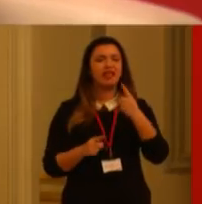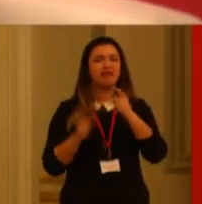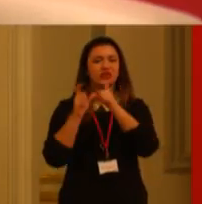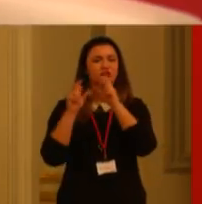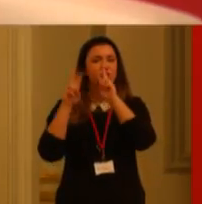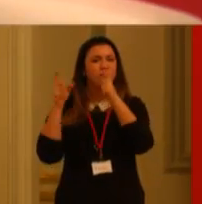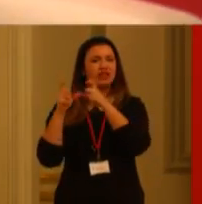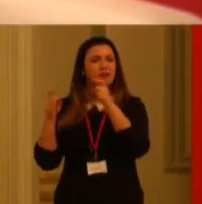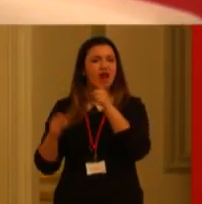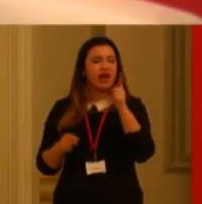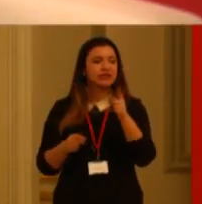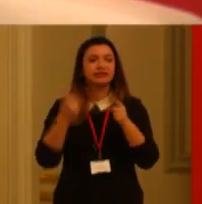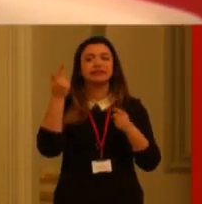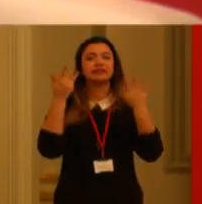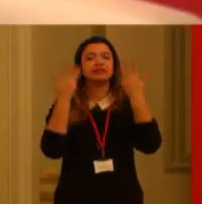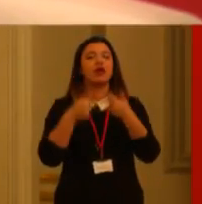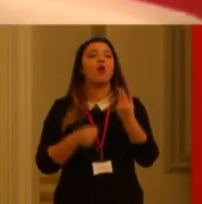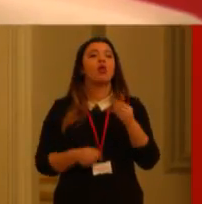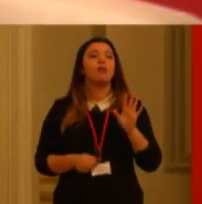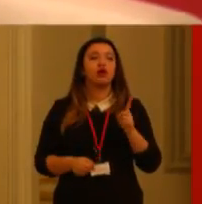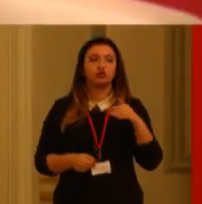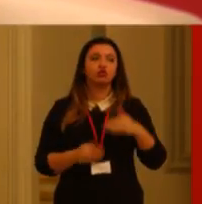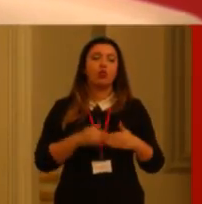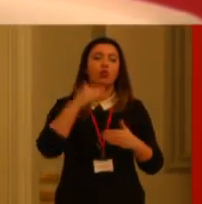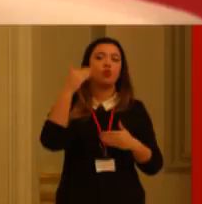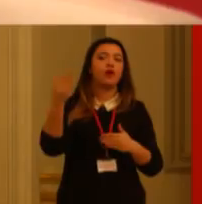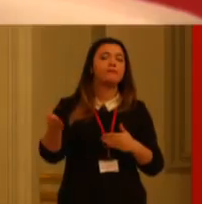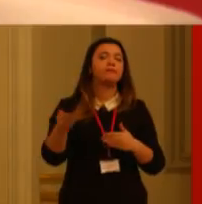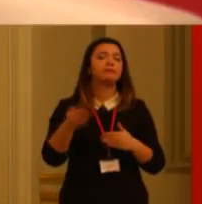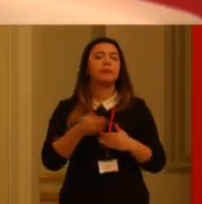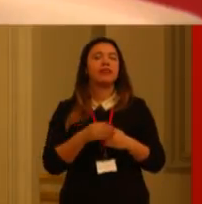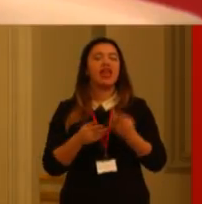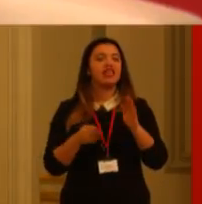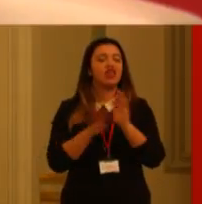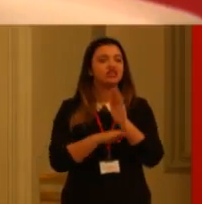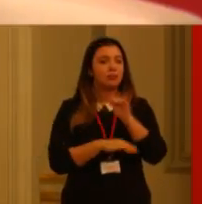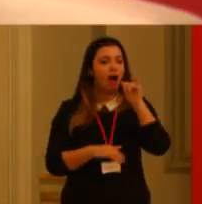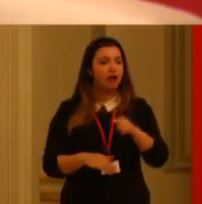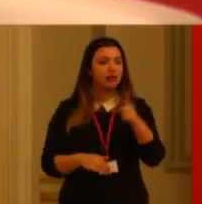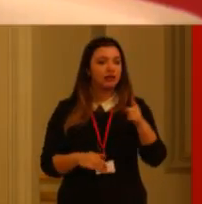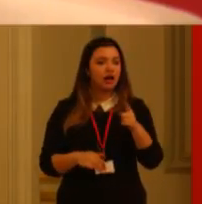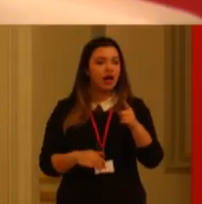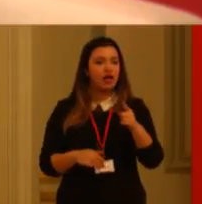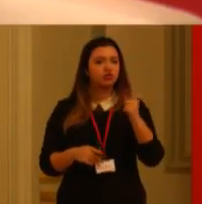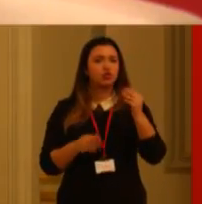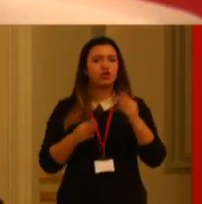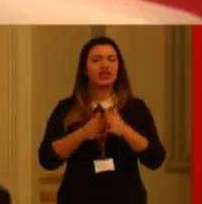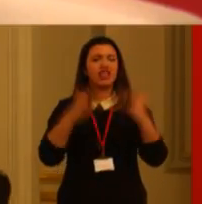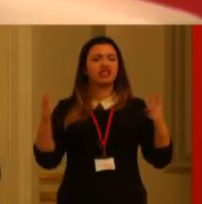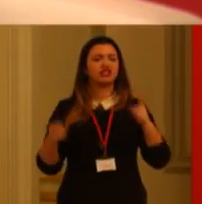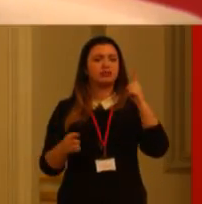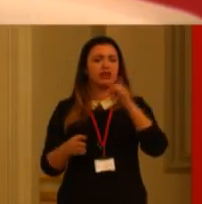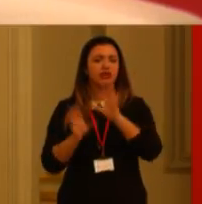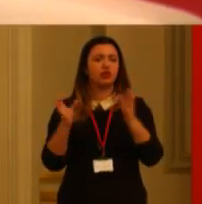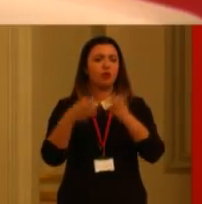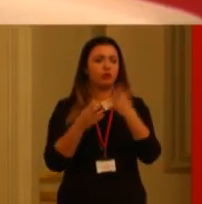infant deaths or child deaths. So this becomes such an